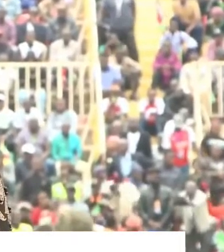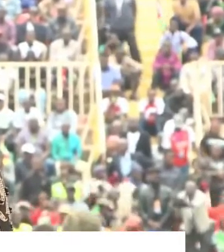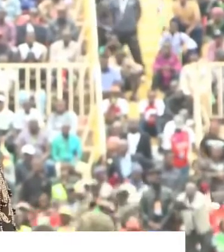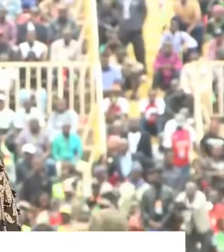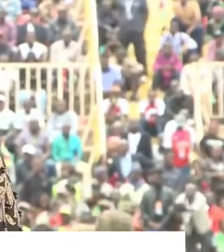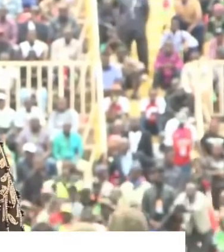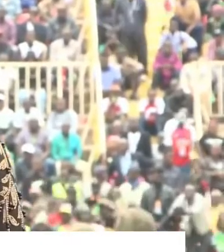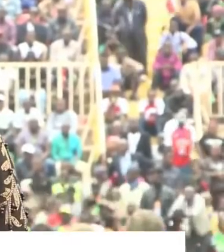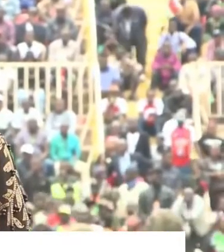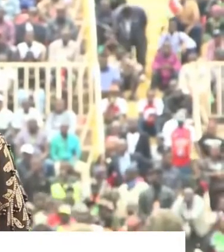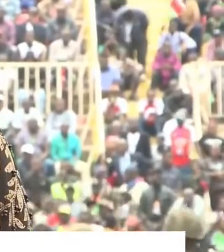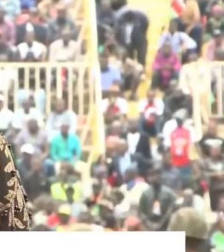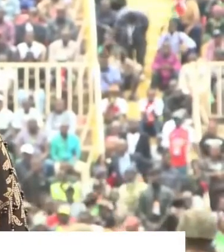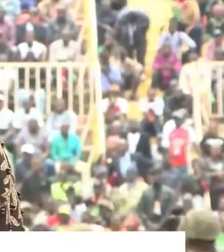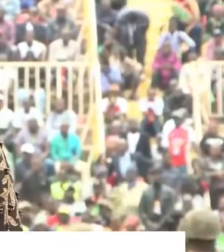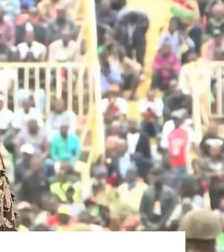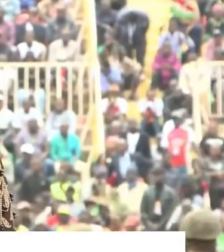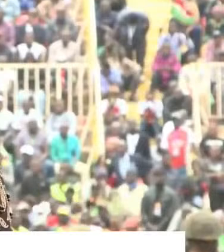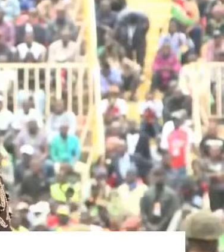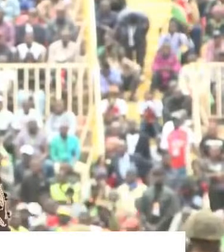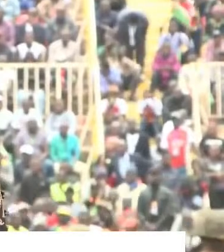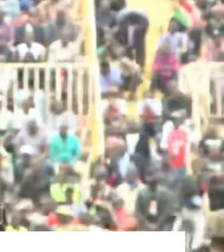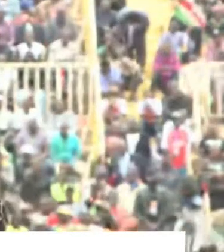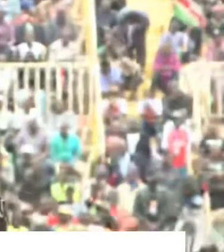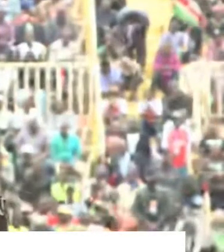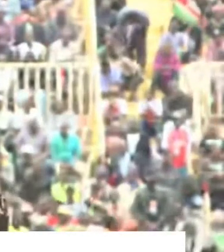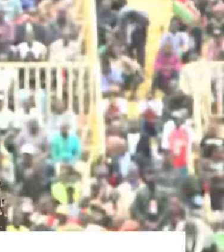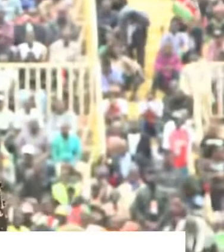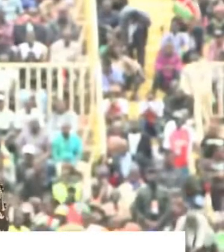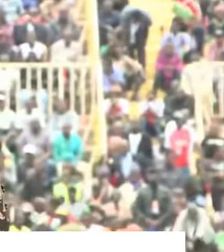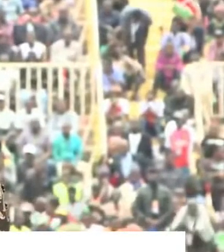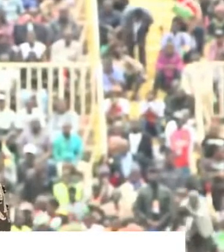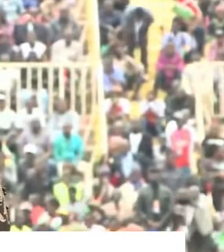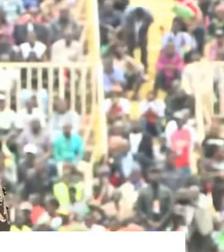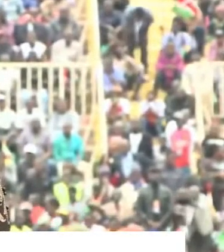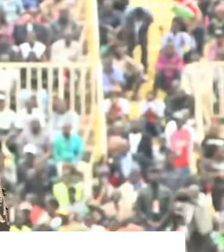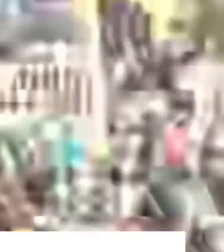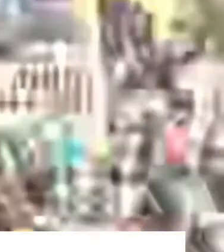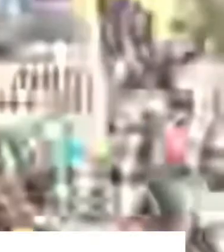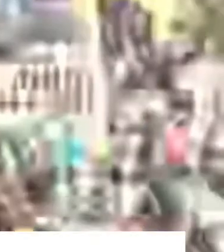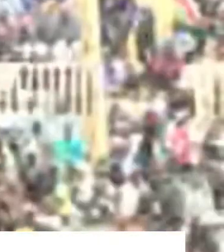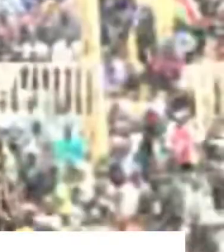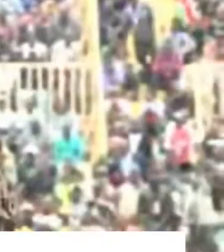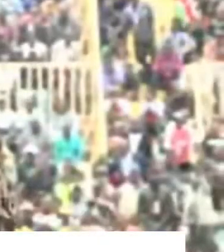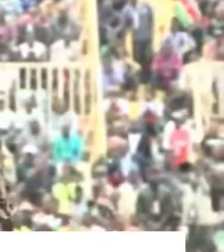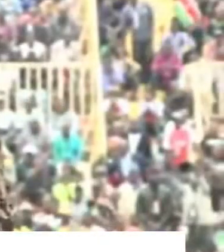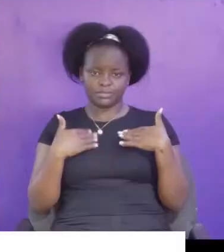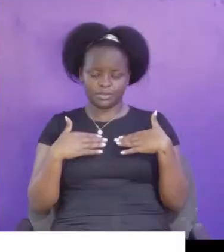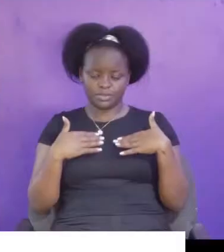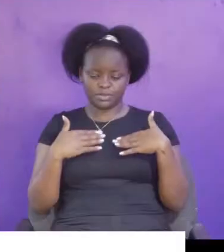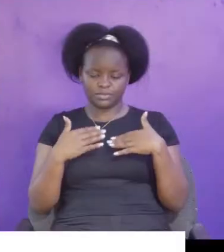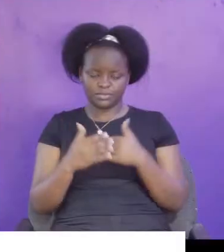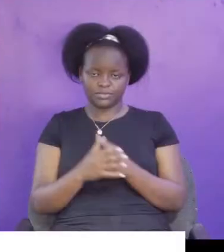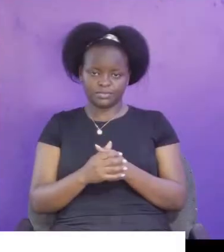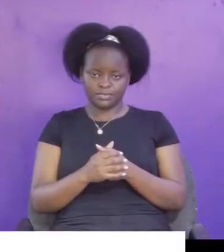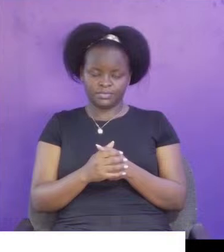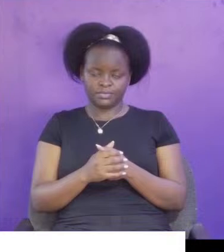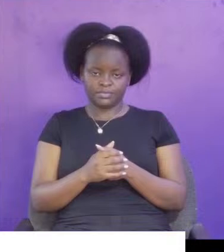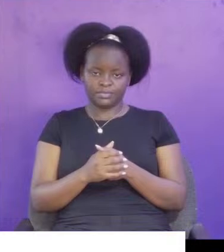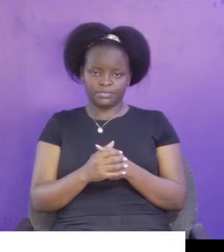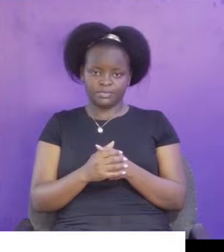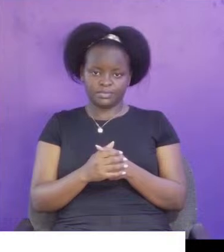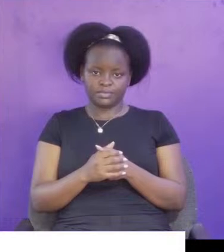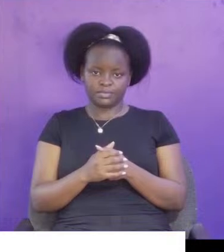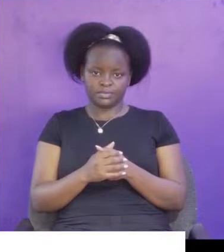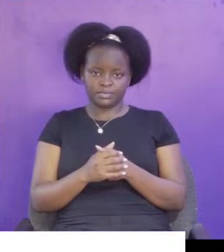To fellow mourners and all protocols observed, I don't know who I'll